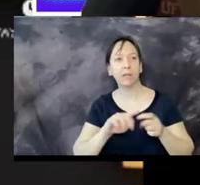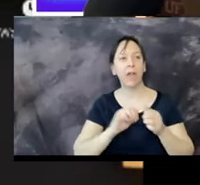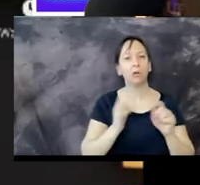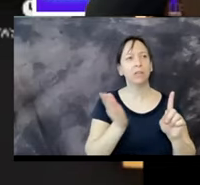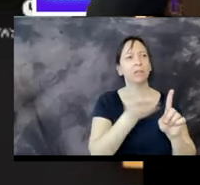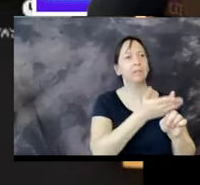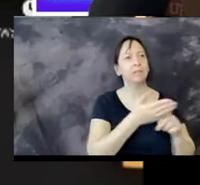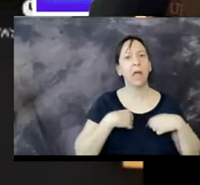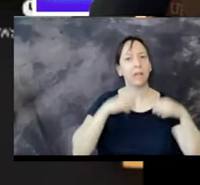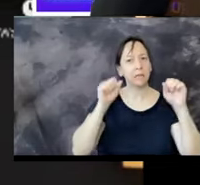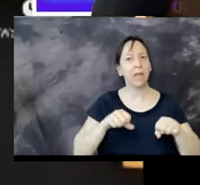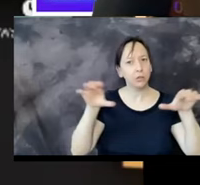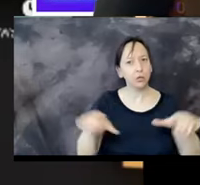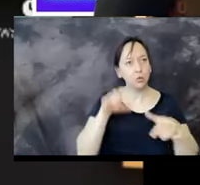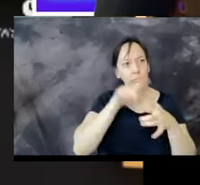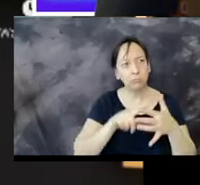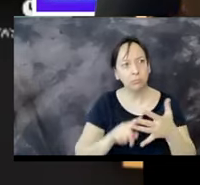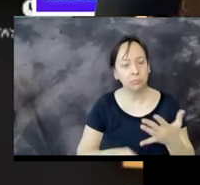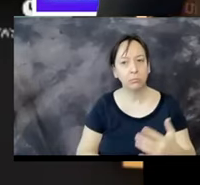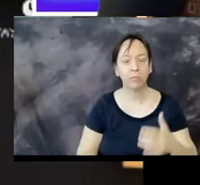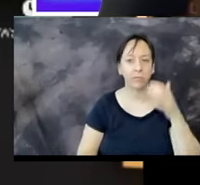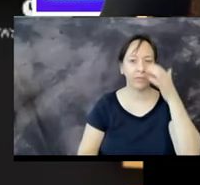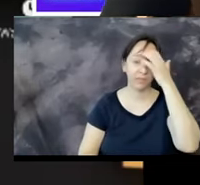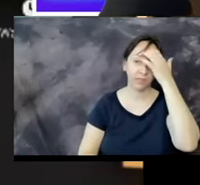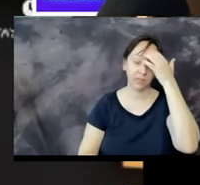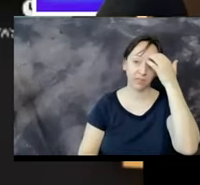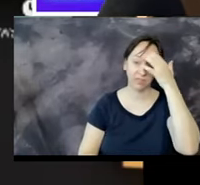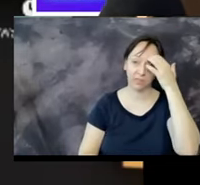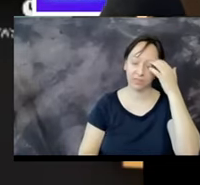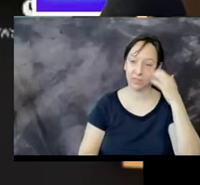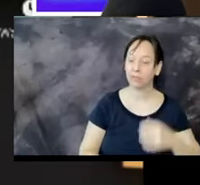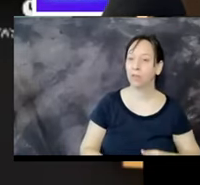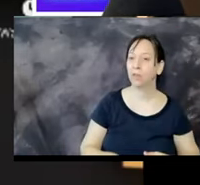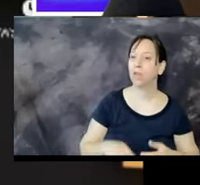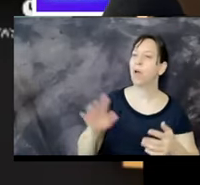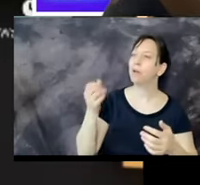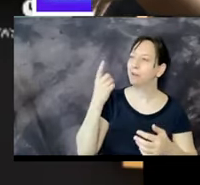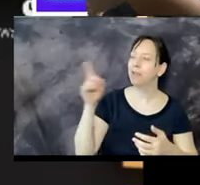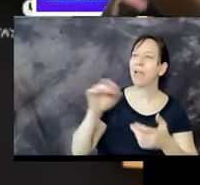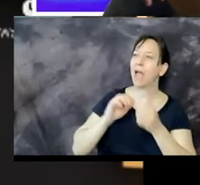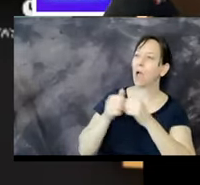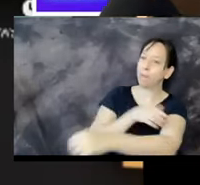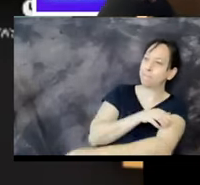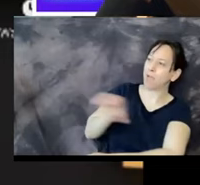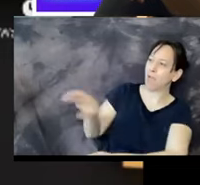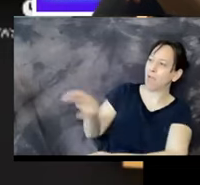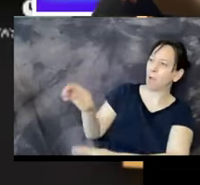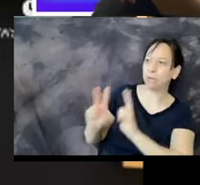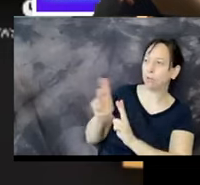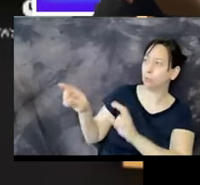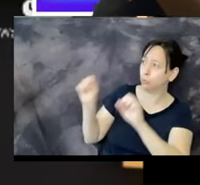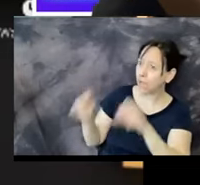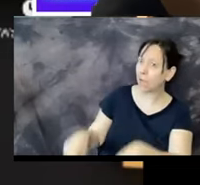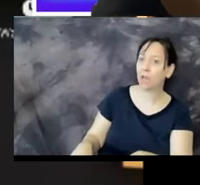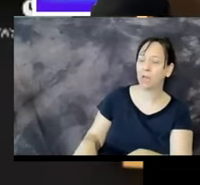Great question. And Mary, so how might we empower people to show that they are capable?